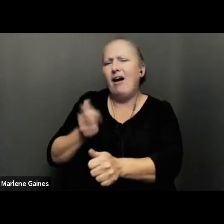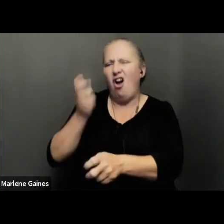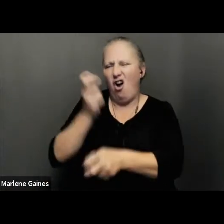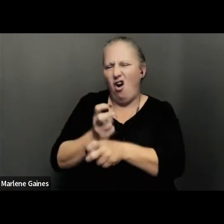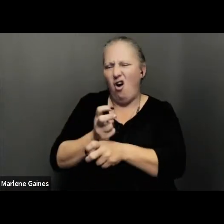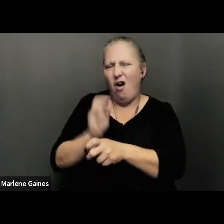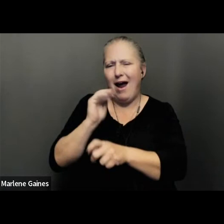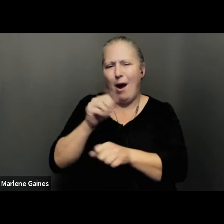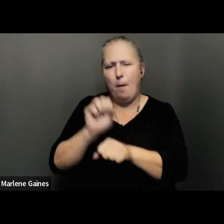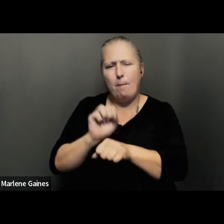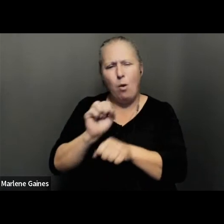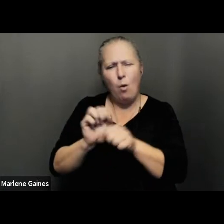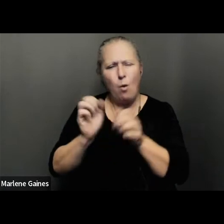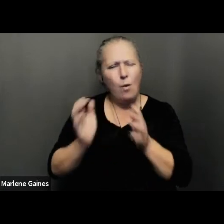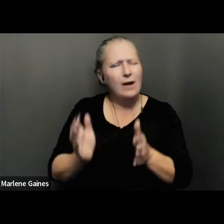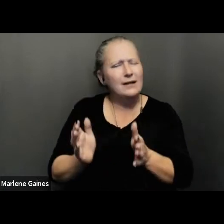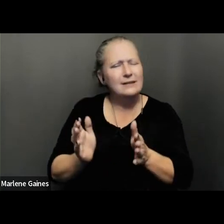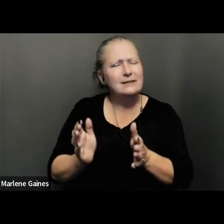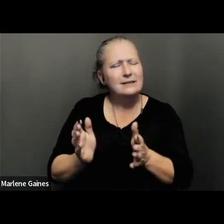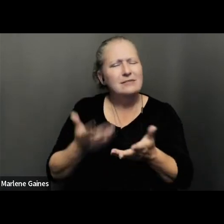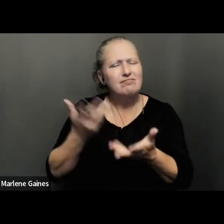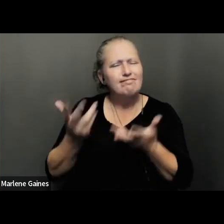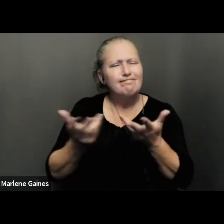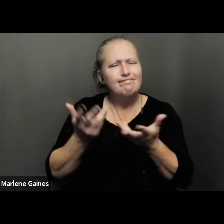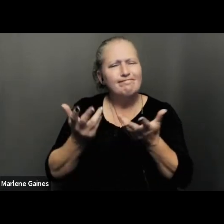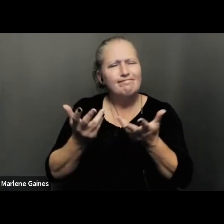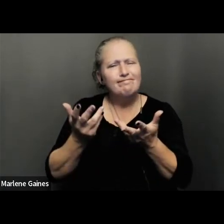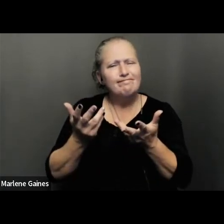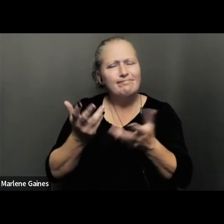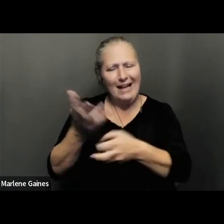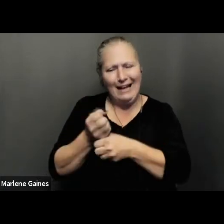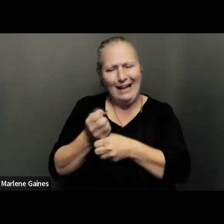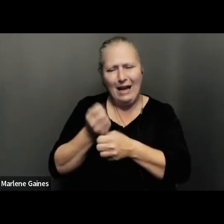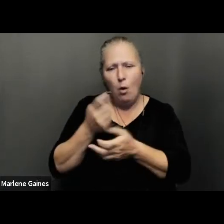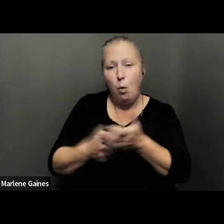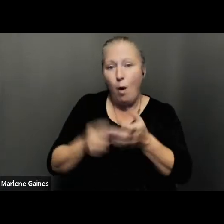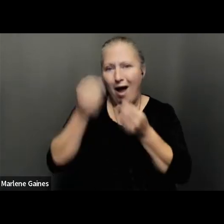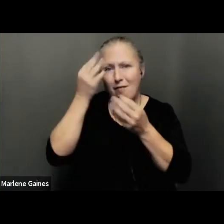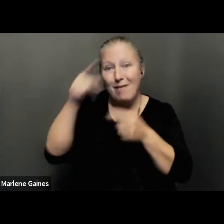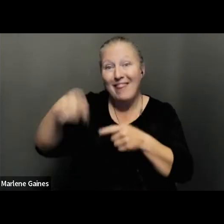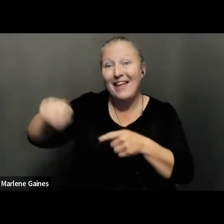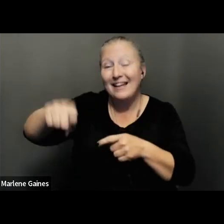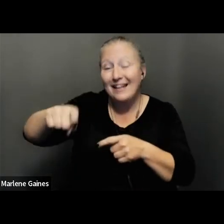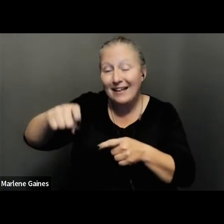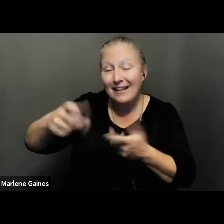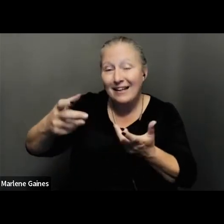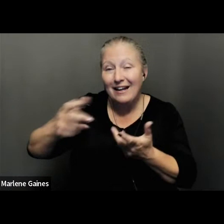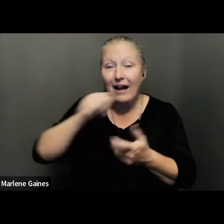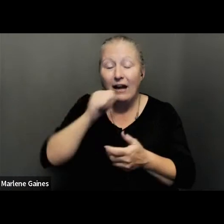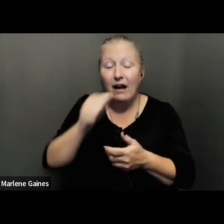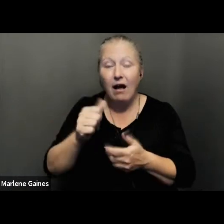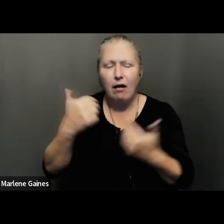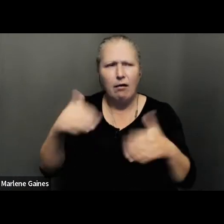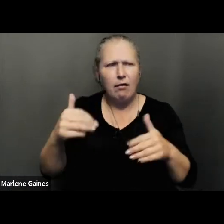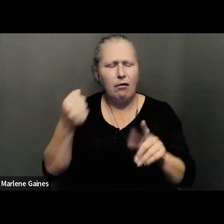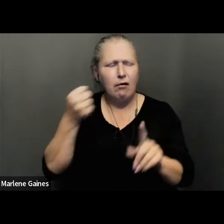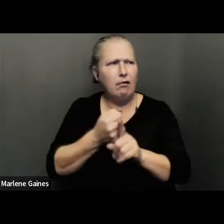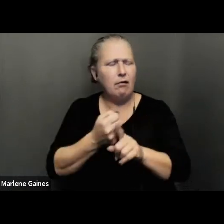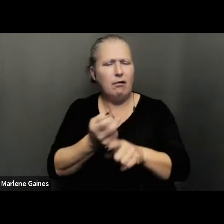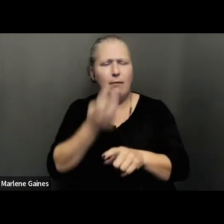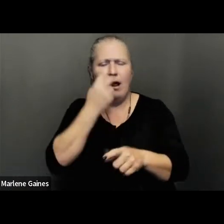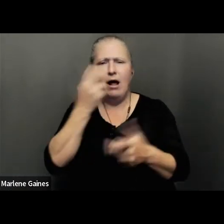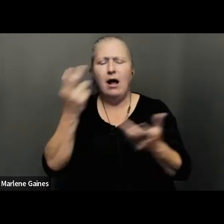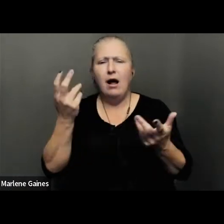some of our employees to get the information they need and not be blindsided that a